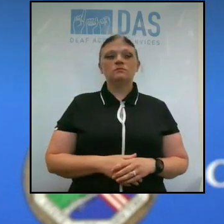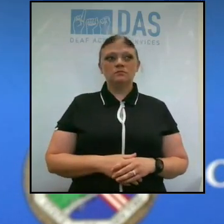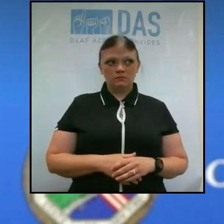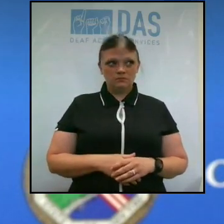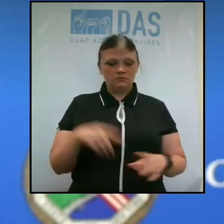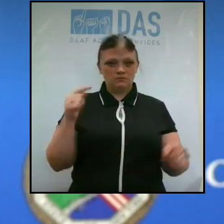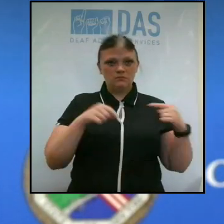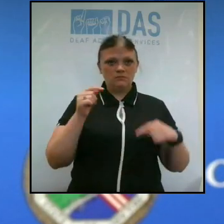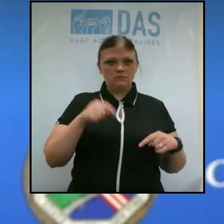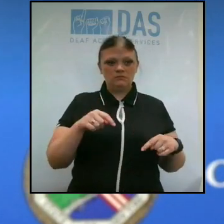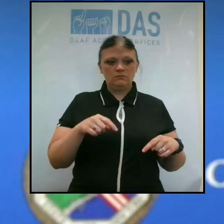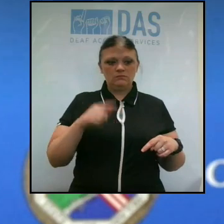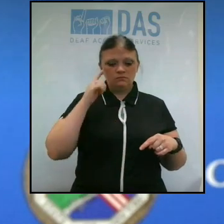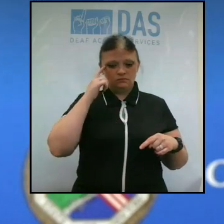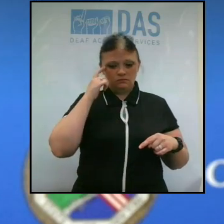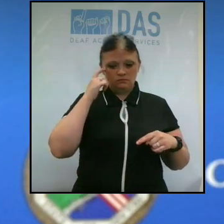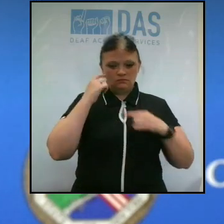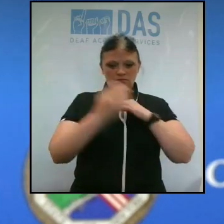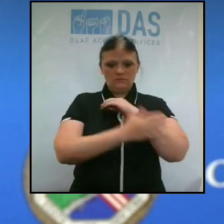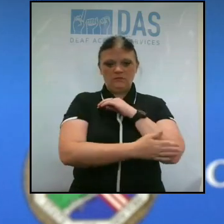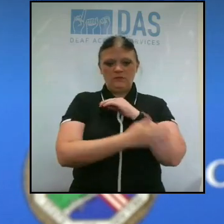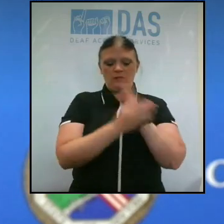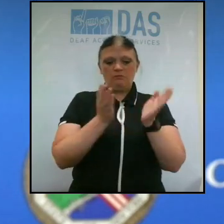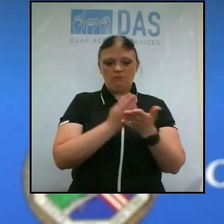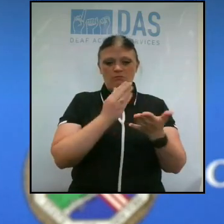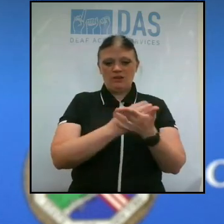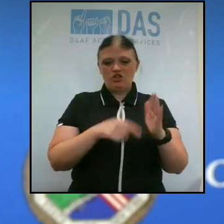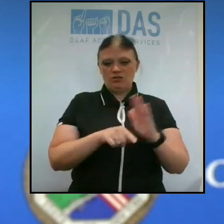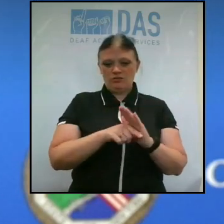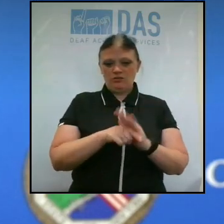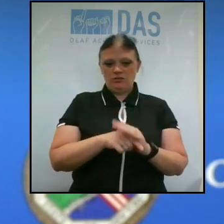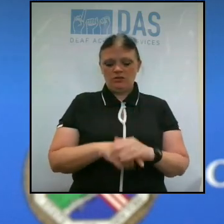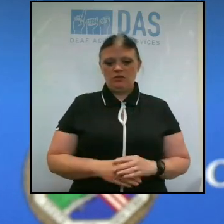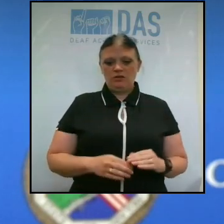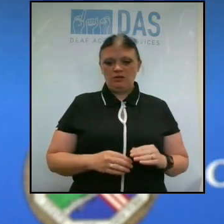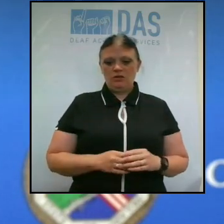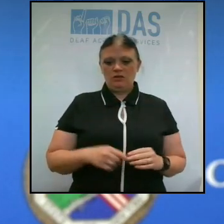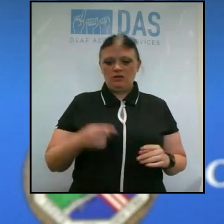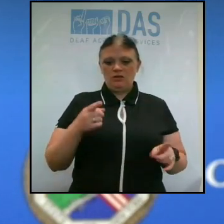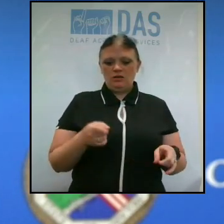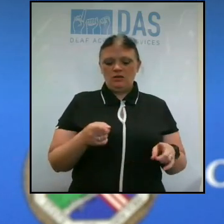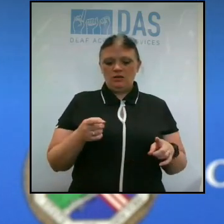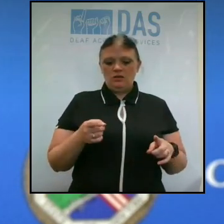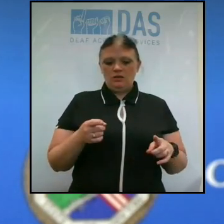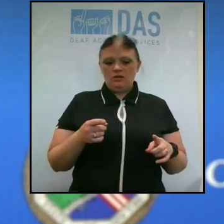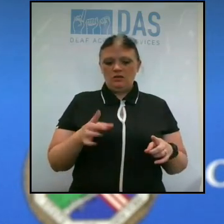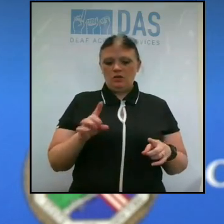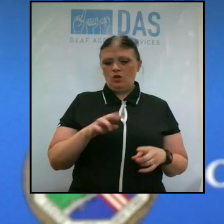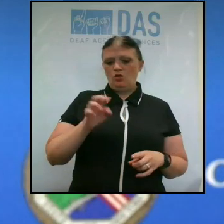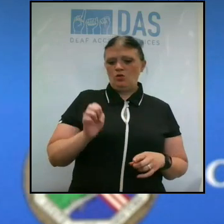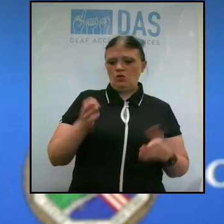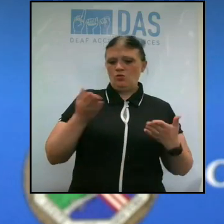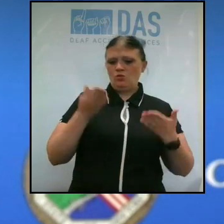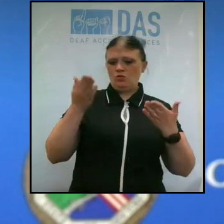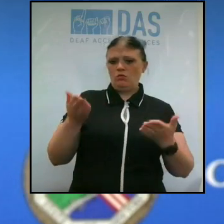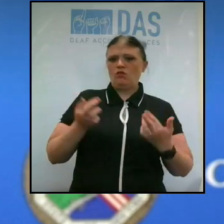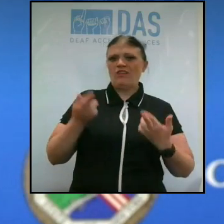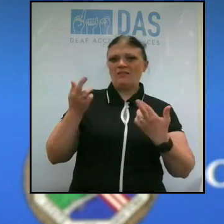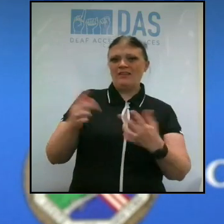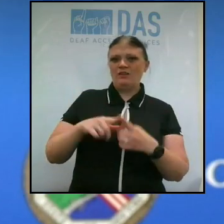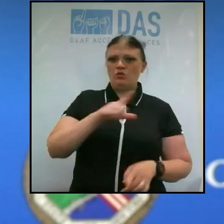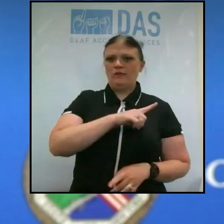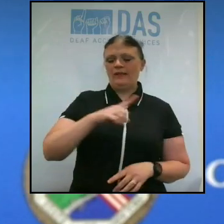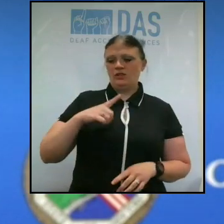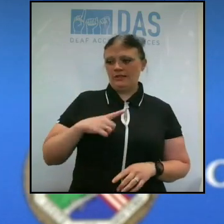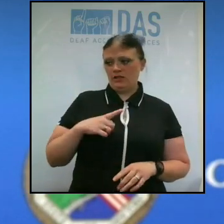Circling back to the county budget deficit, I know you're soon to deliver a recommendation to the legislature.